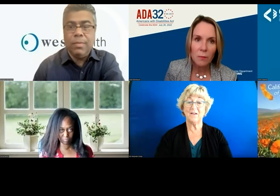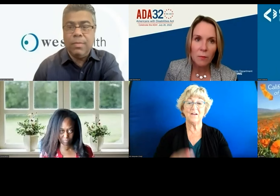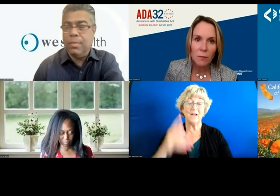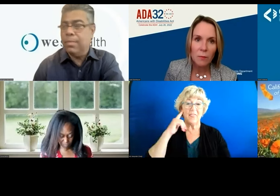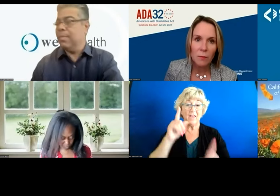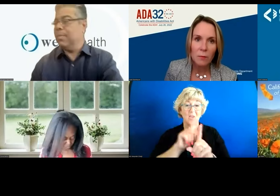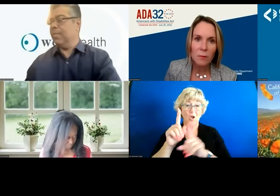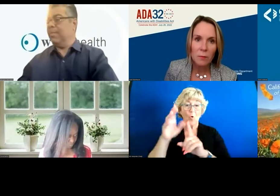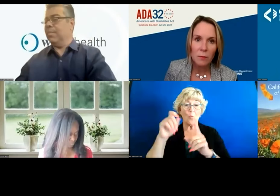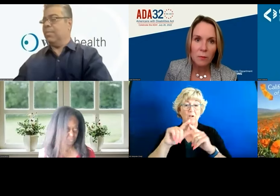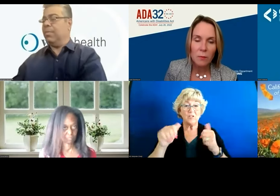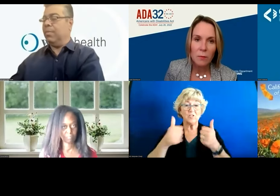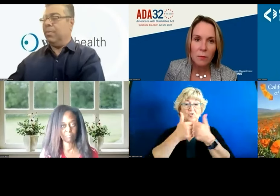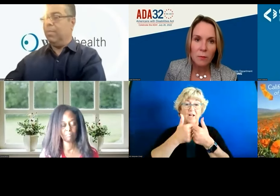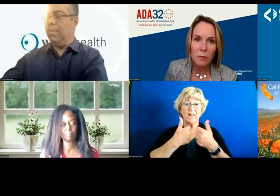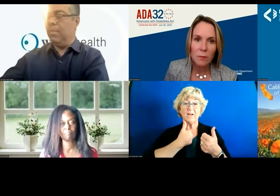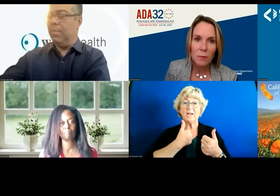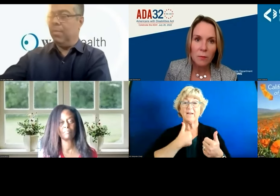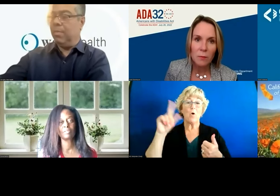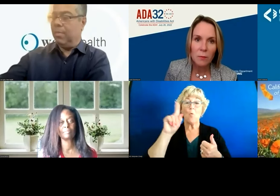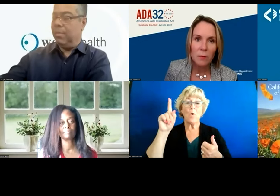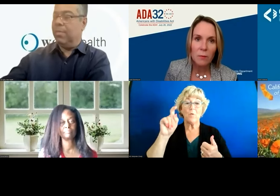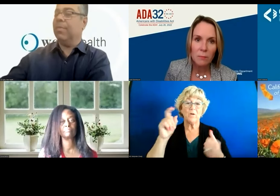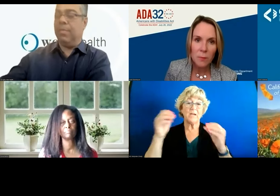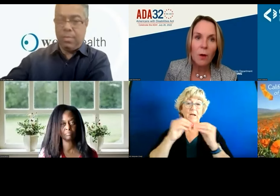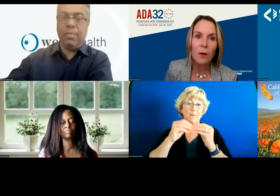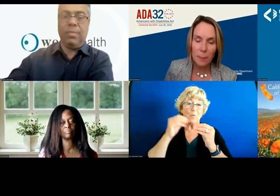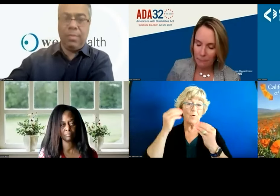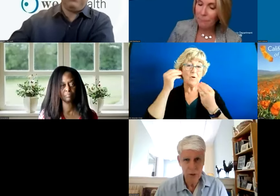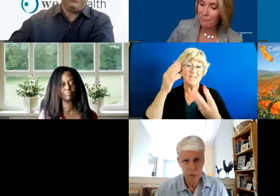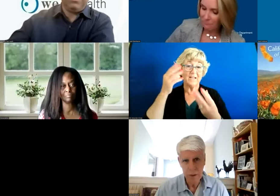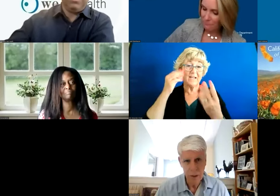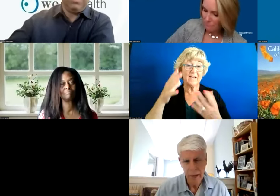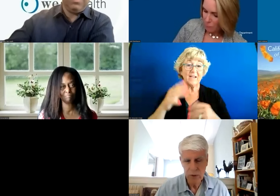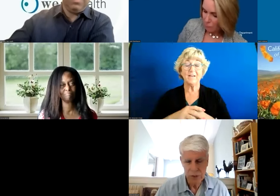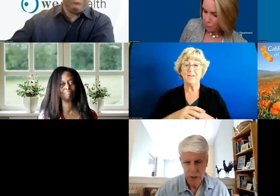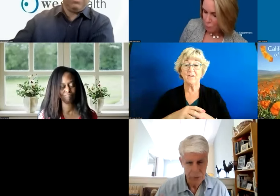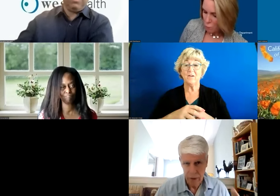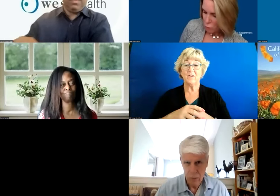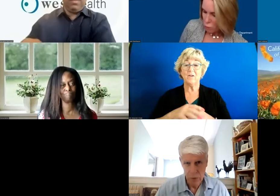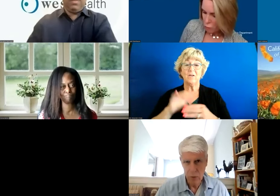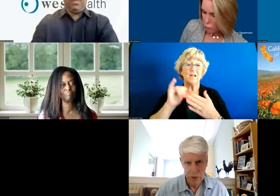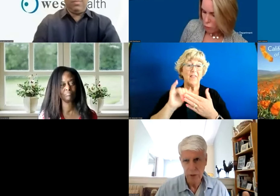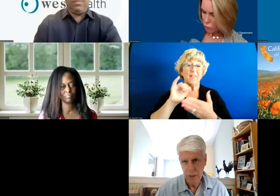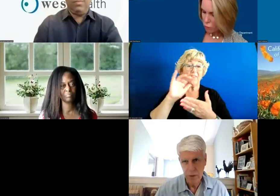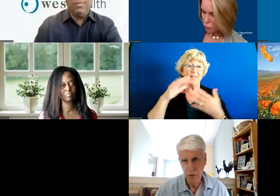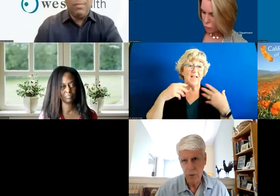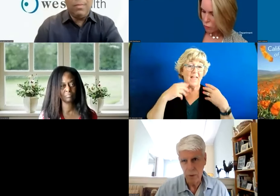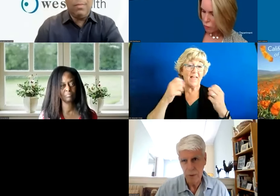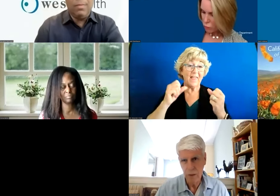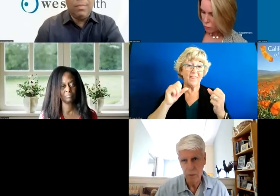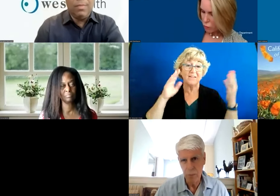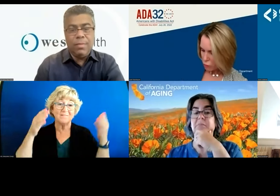want to challenge ourselves to say and here's where we need more data because otherwise we're just doing a health centric we're only looking